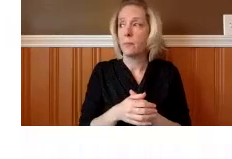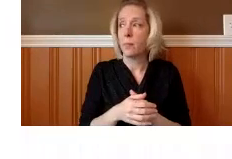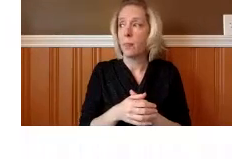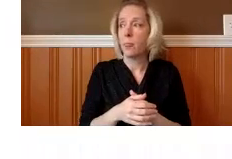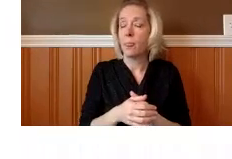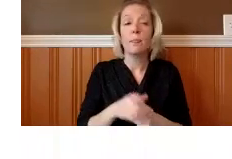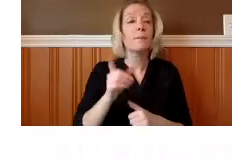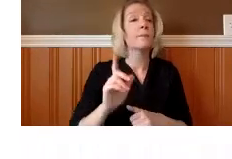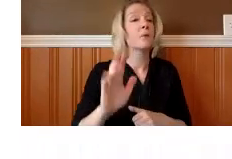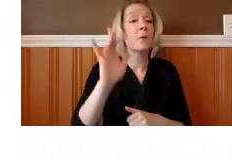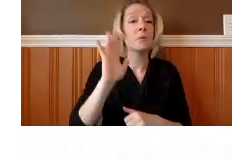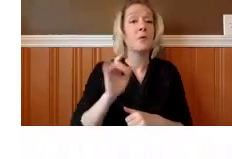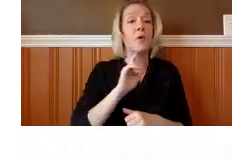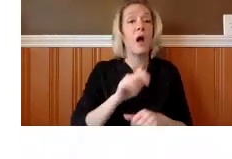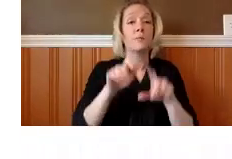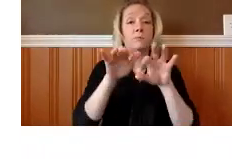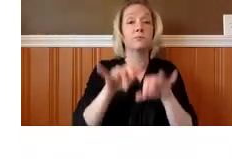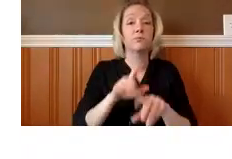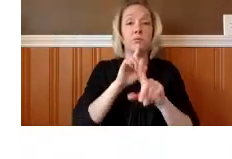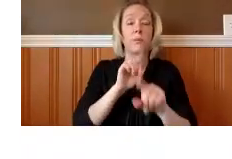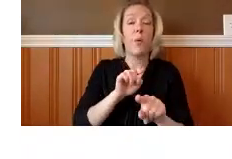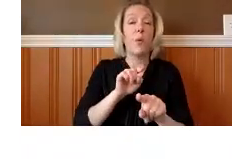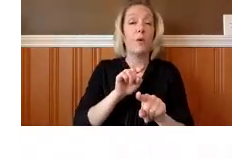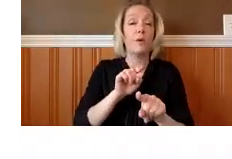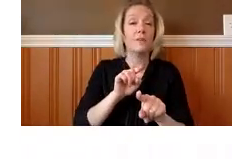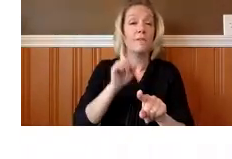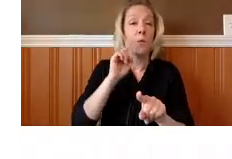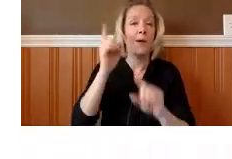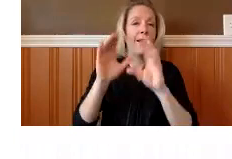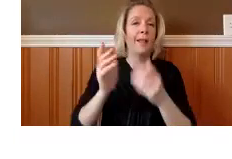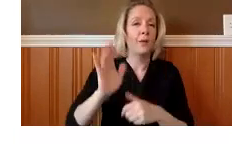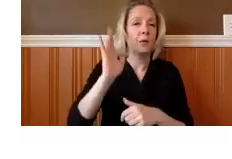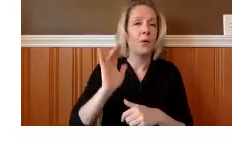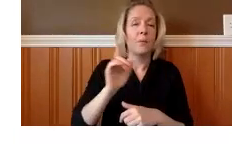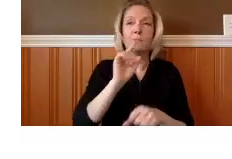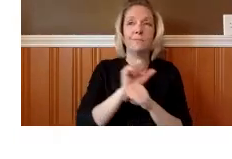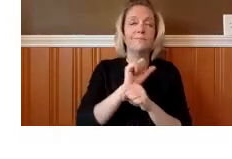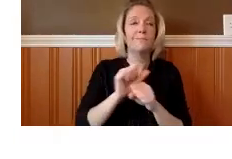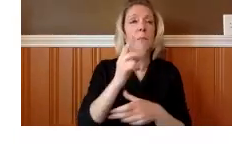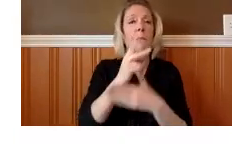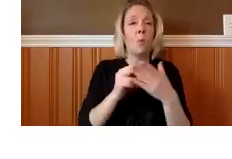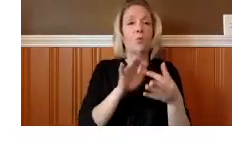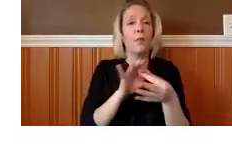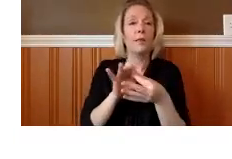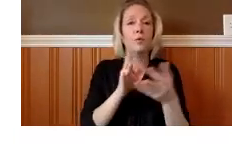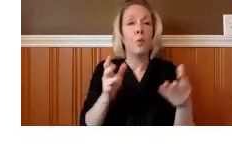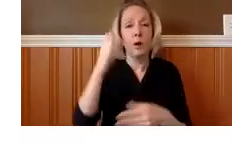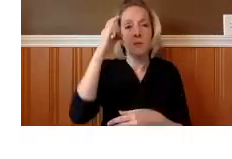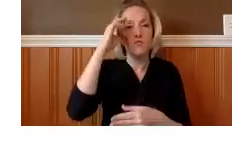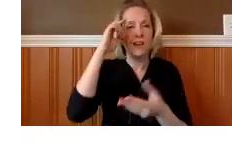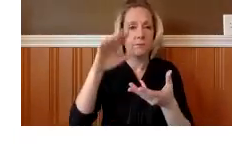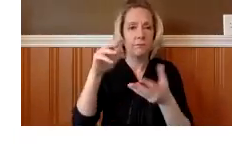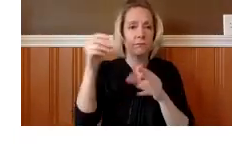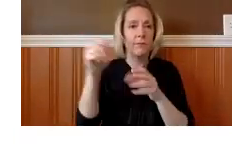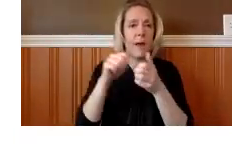this for a class, but I couldn't tell you off the top of my brain other more than it's, I mean, they are both related to the brain, processing